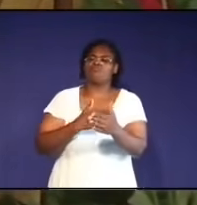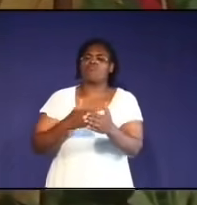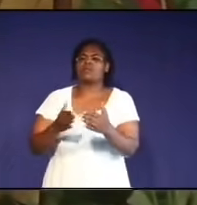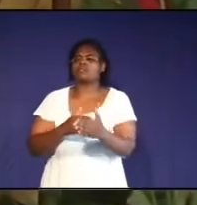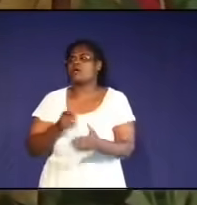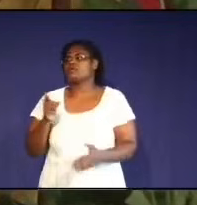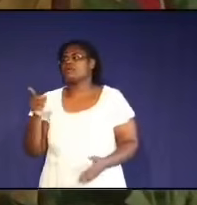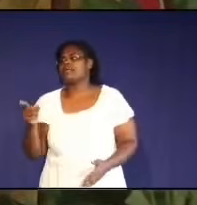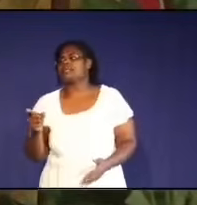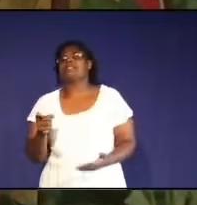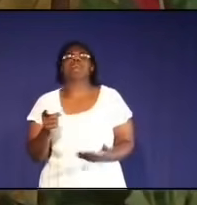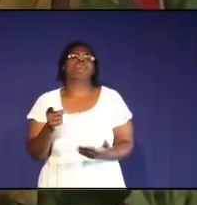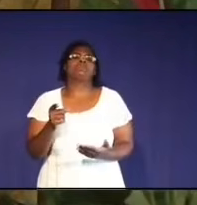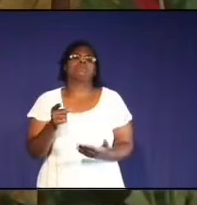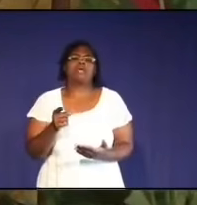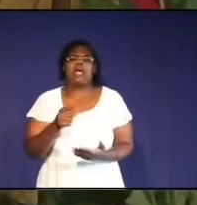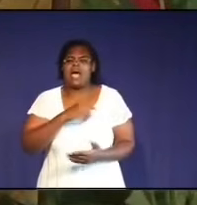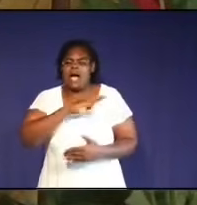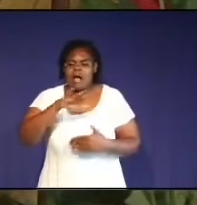churched out.